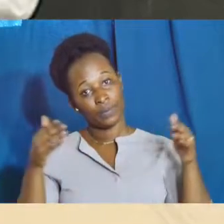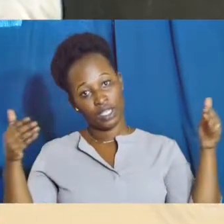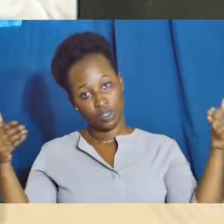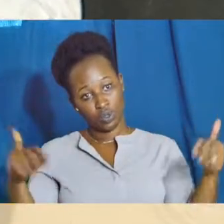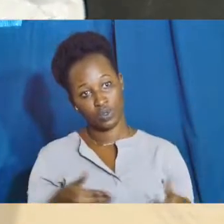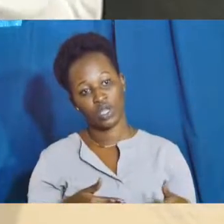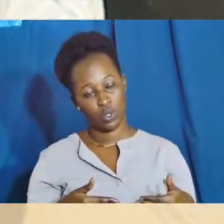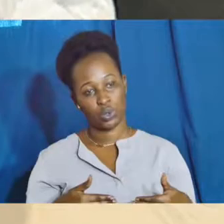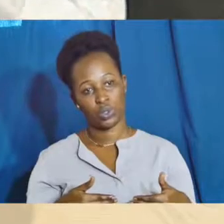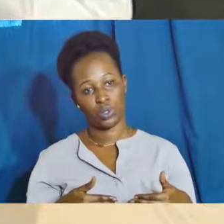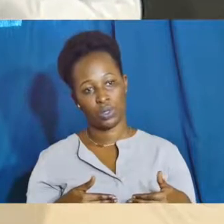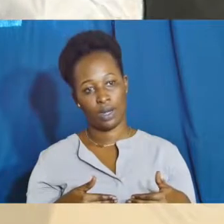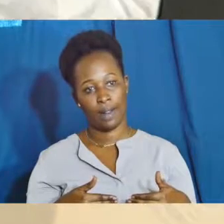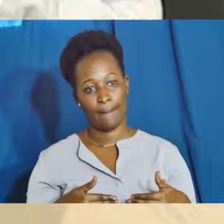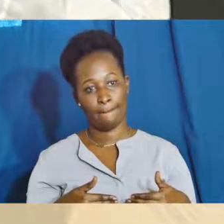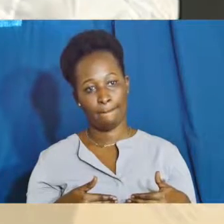Introduction